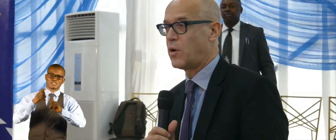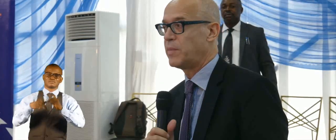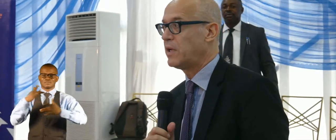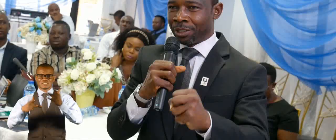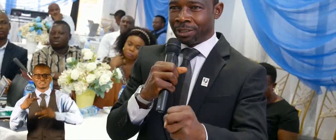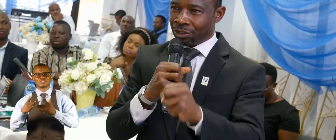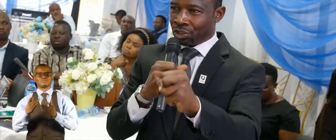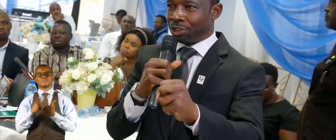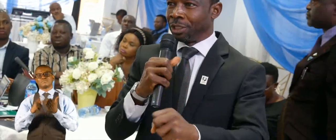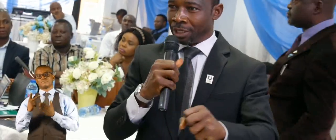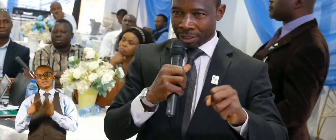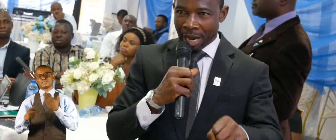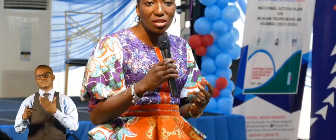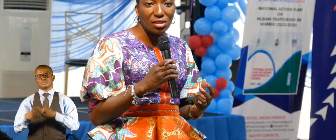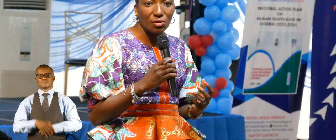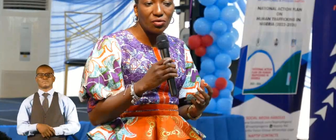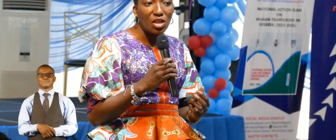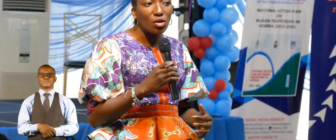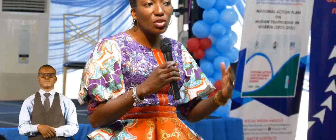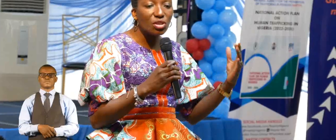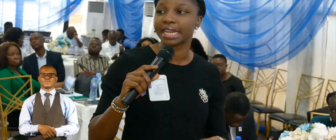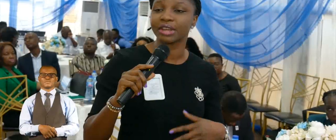followed by an interactive session.